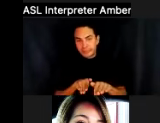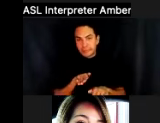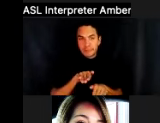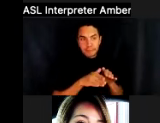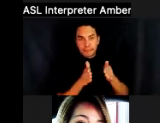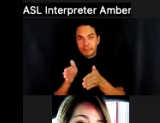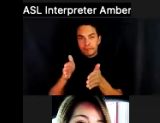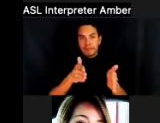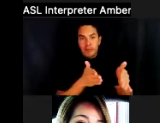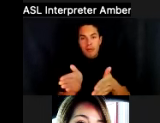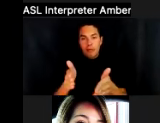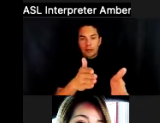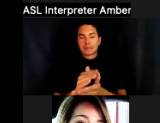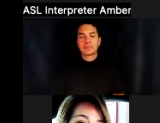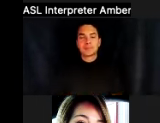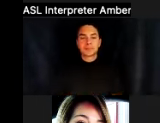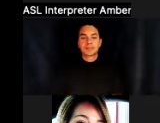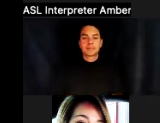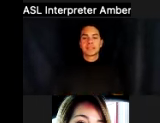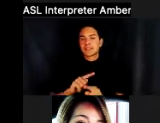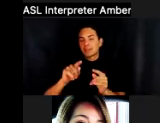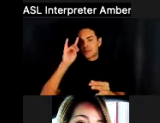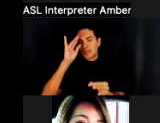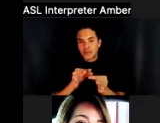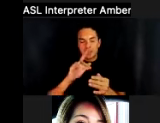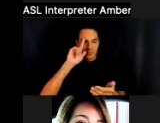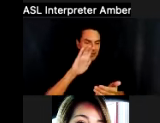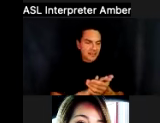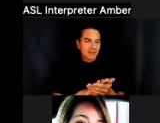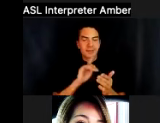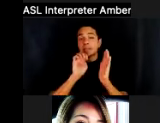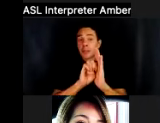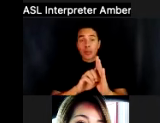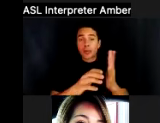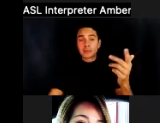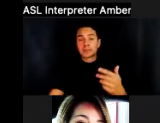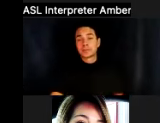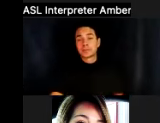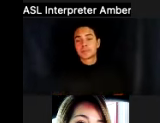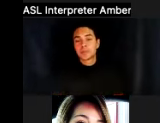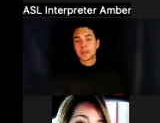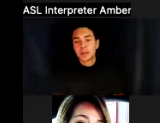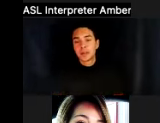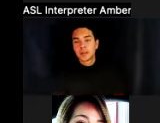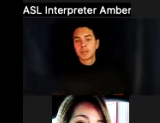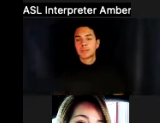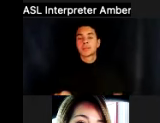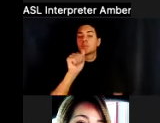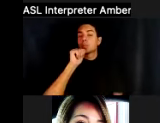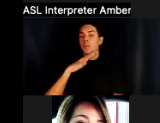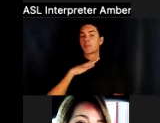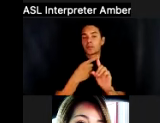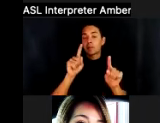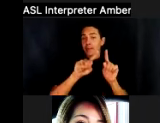our different like faiths and beliefs. And an example of this is like when women from